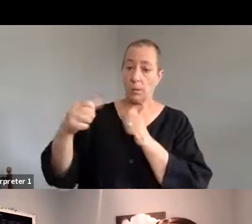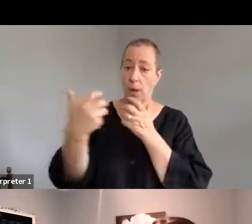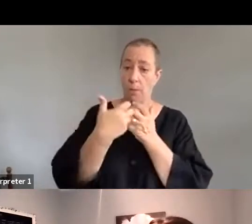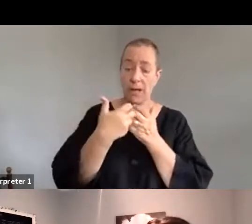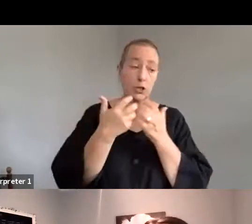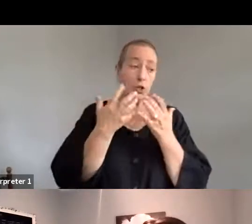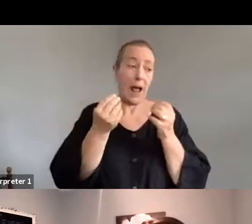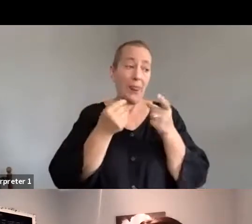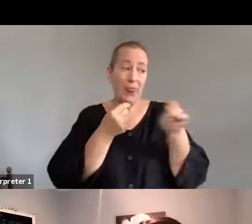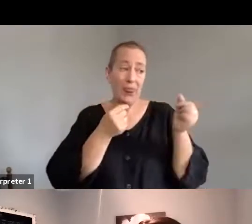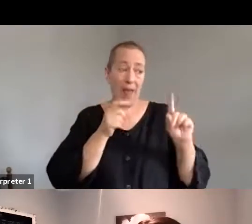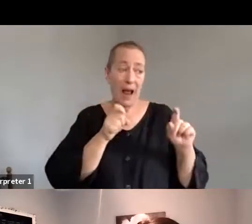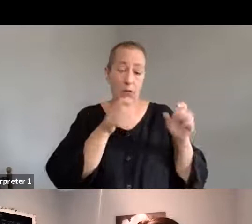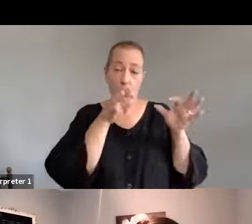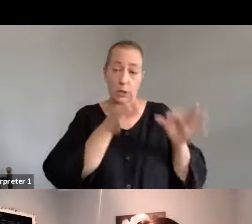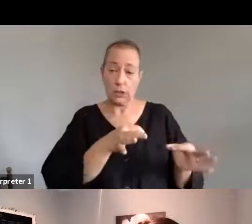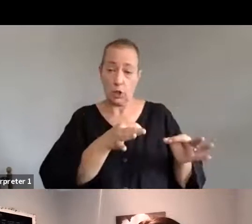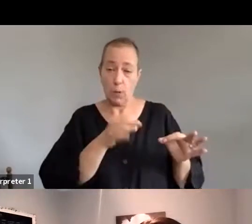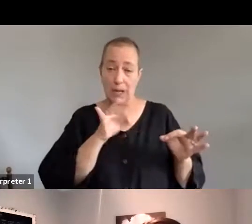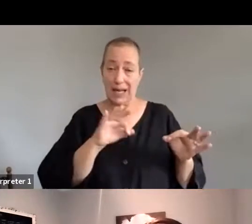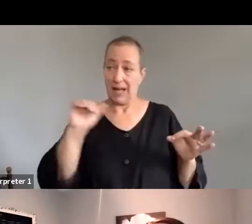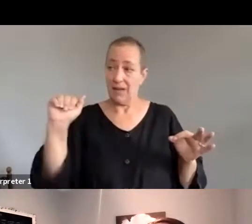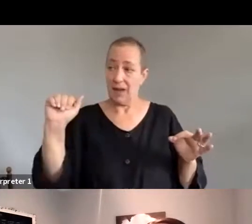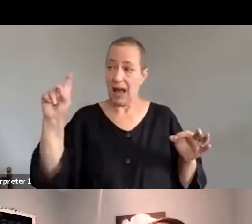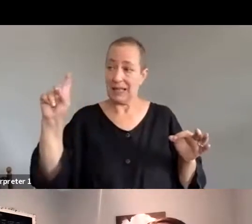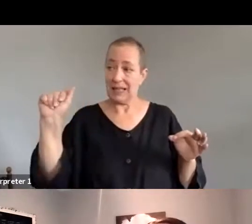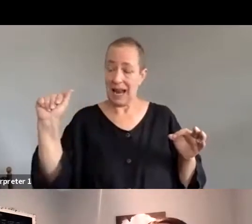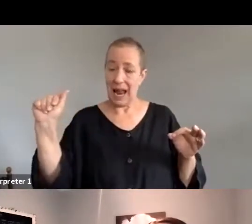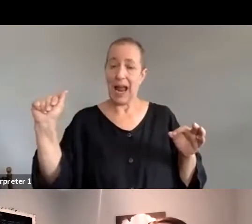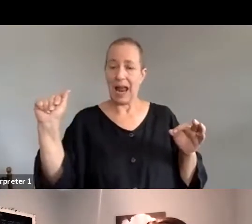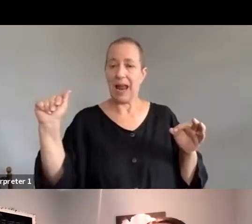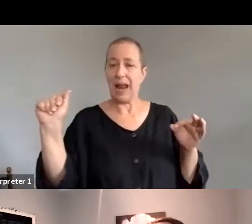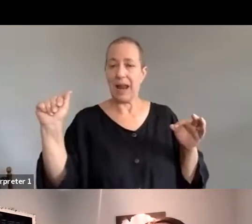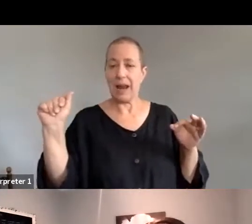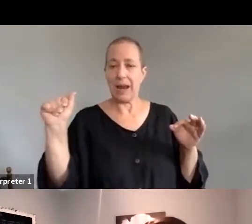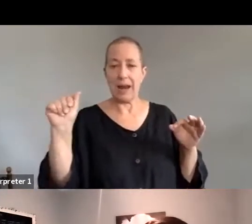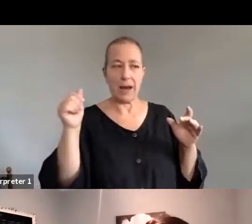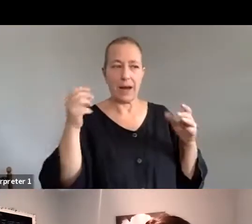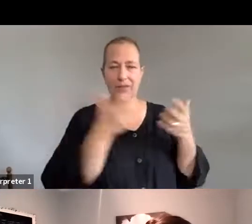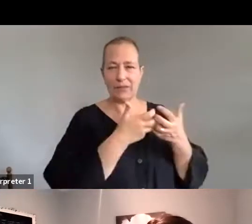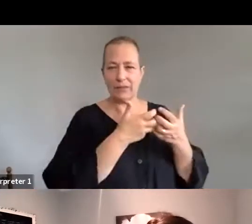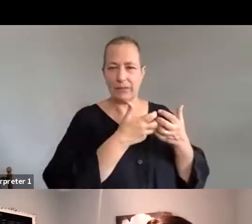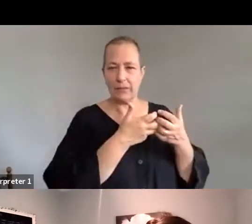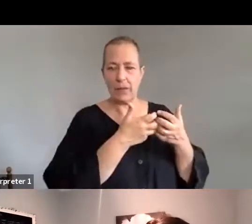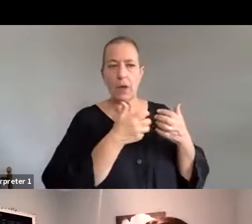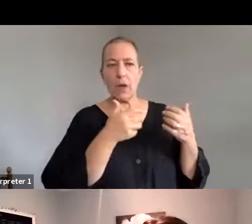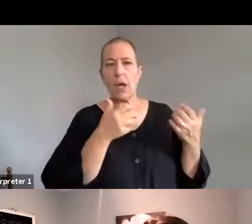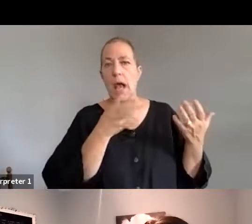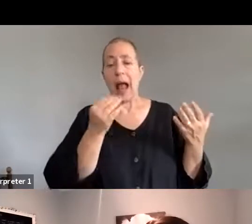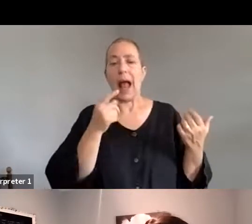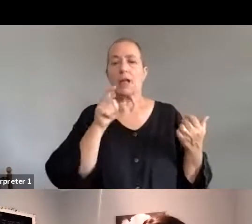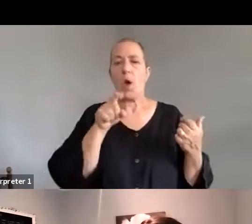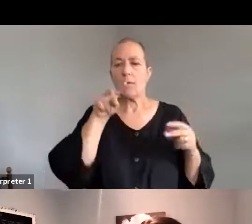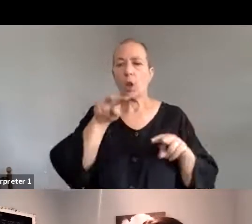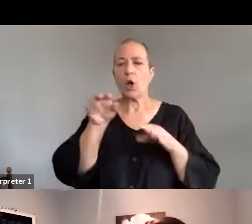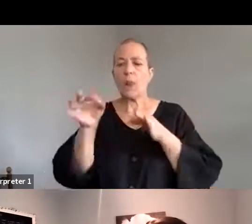employer to determine if the ADA applies, and that's going to be based on whether or not the definition of disability is met. Now, again,